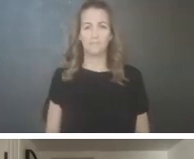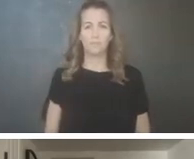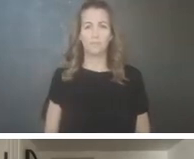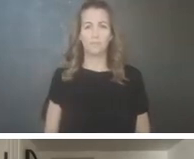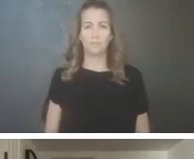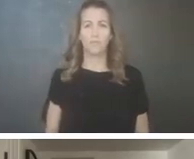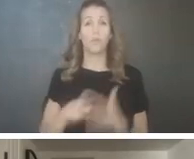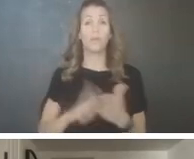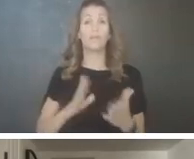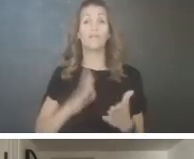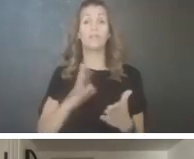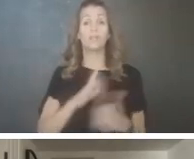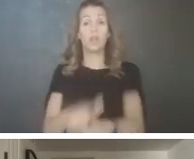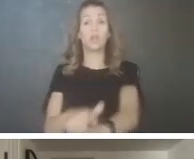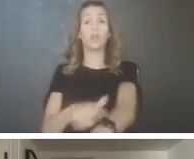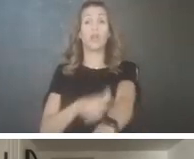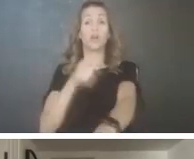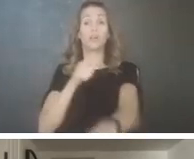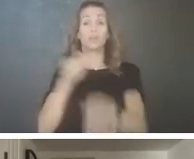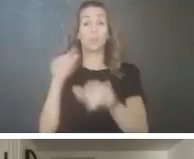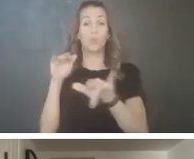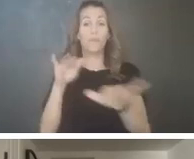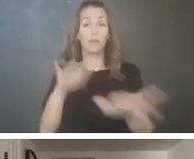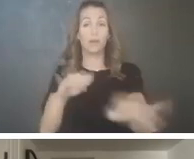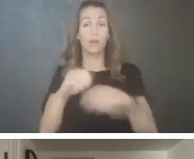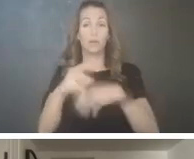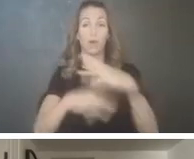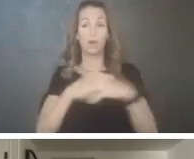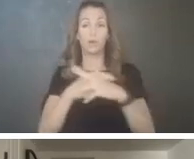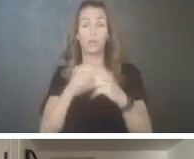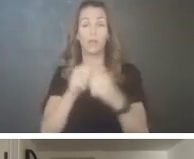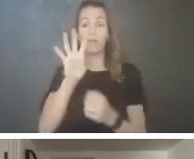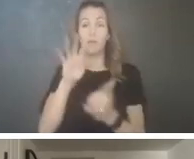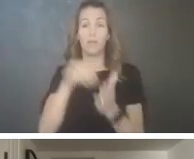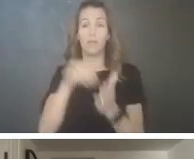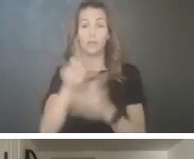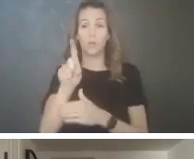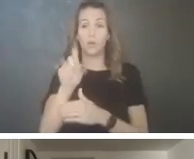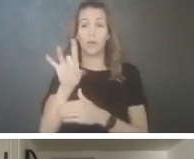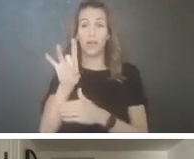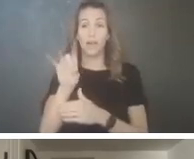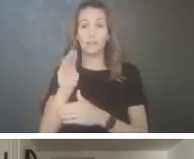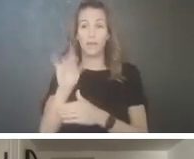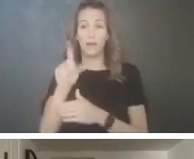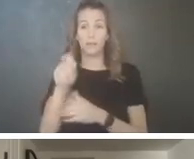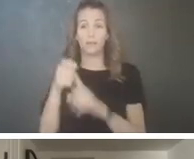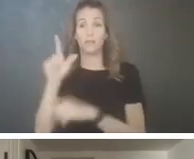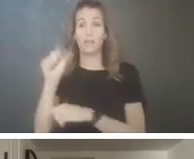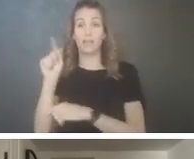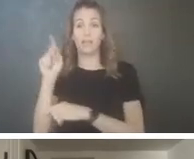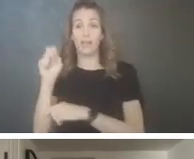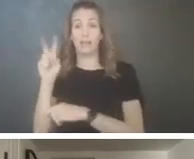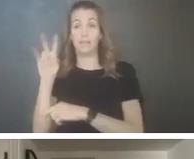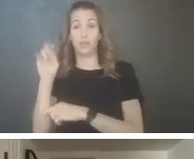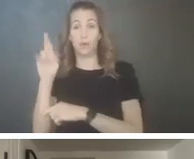What is officially the longest river in the world, flowing 4,180 miles from the tributaries of Lake Victoria,